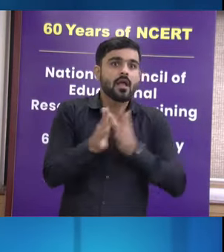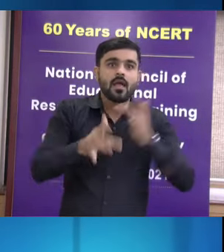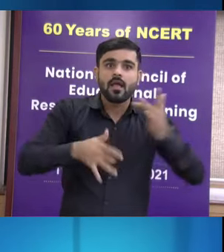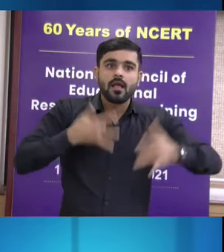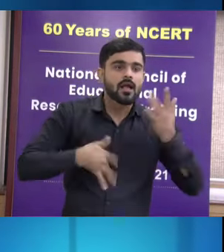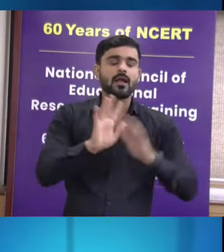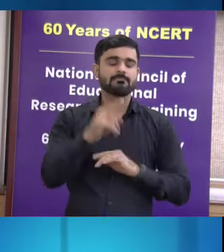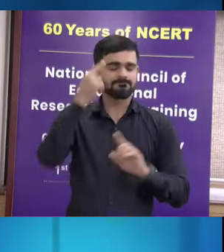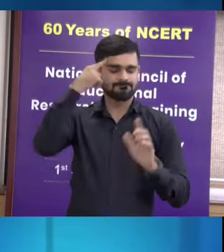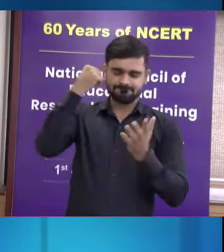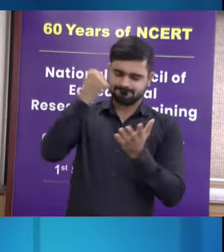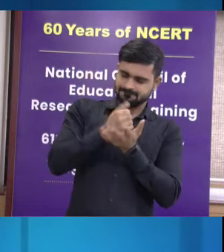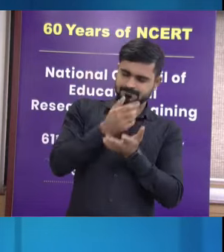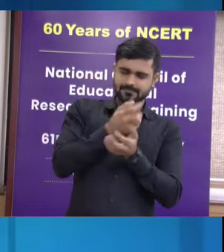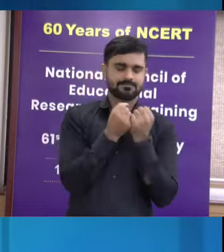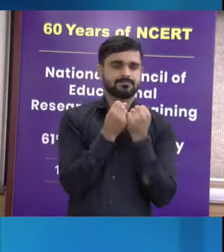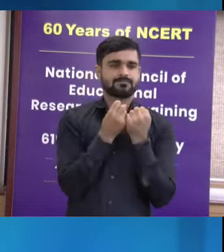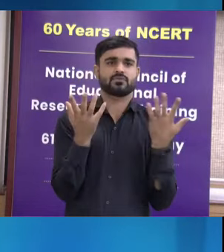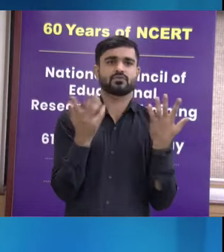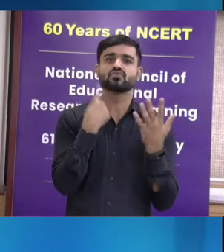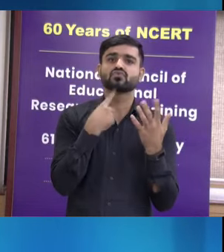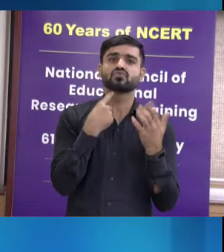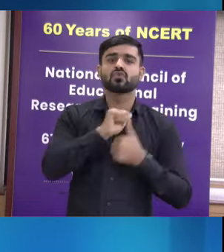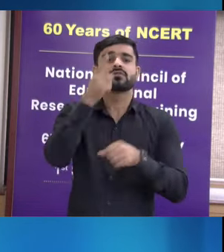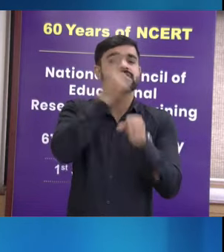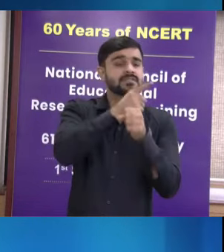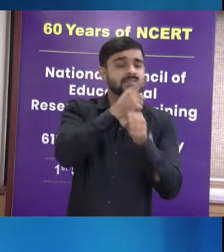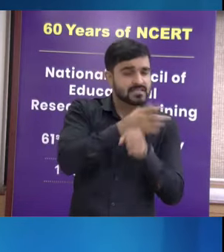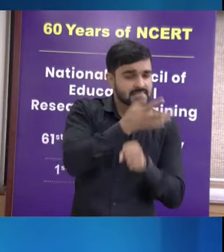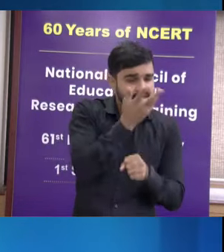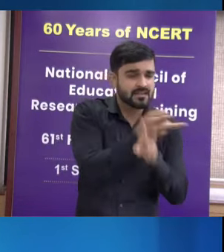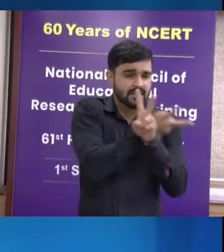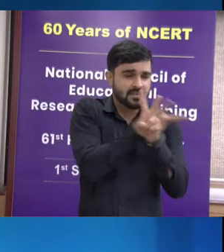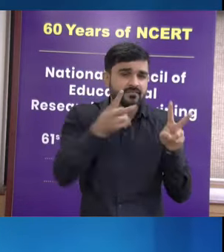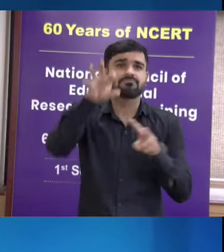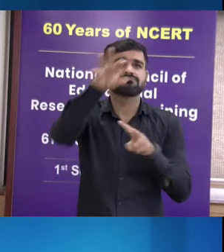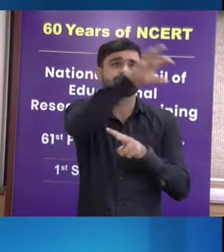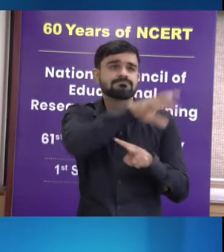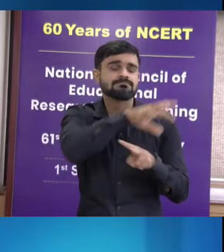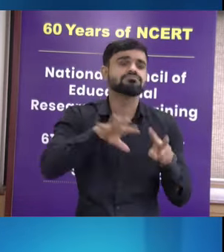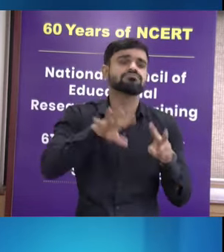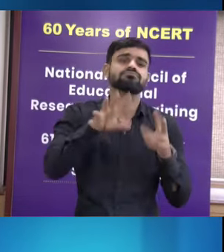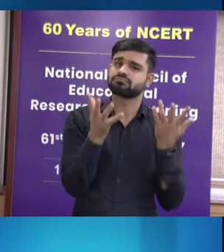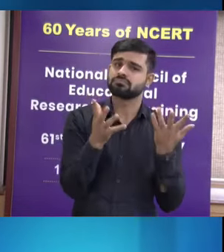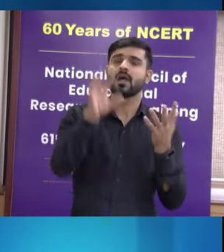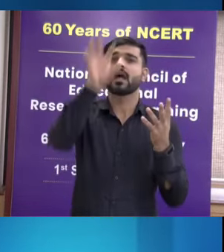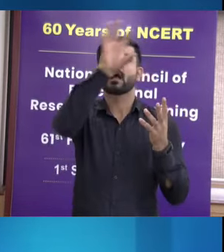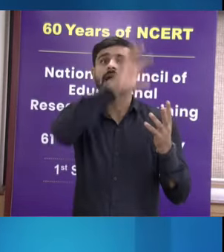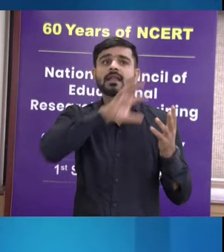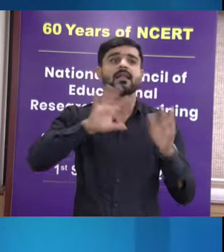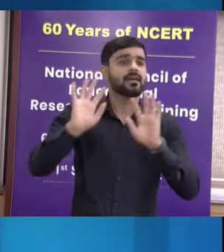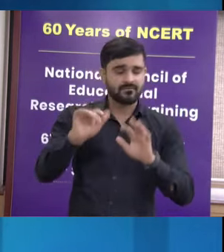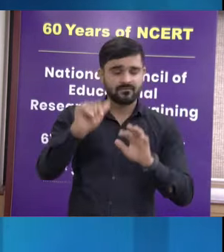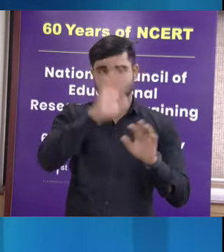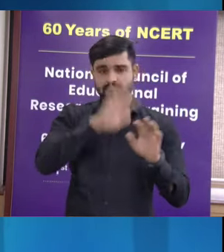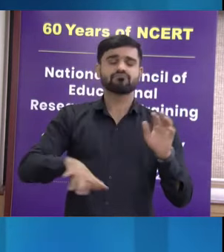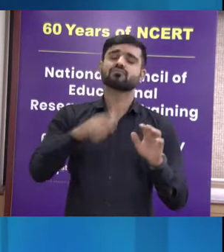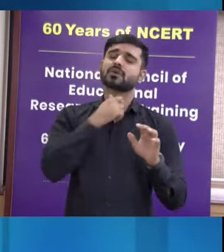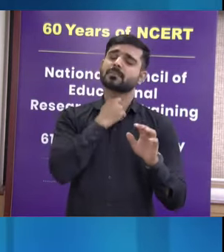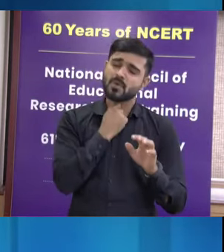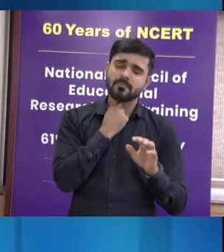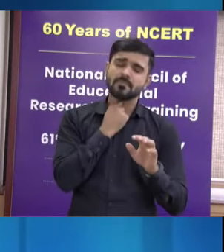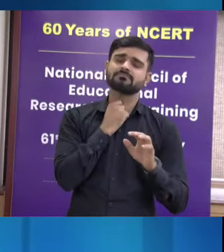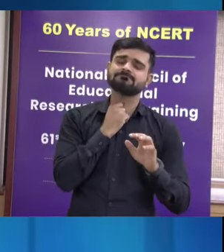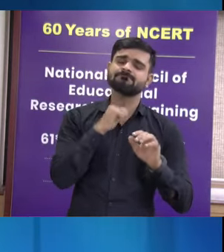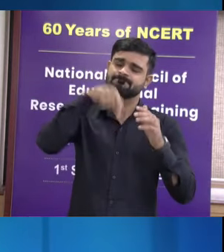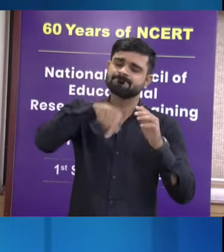the minds of a whole lot of teachers in different states across the country. And it has promised, and it has turned out